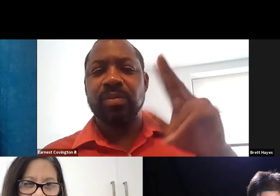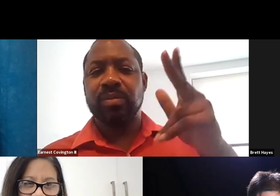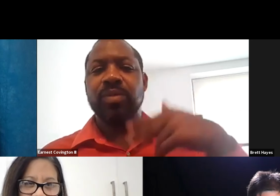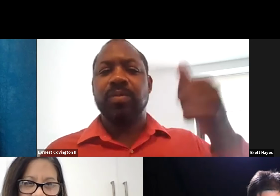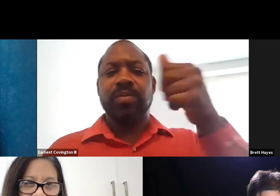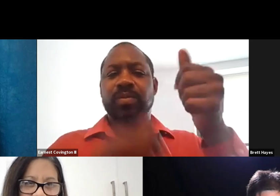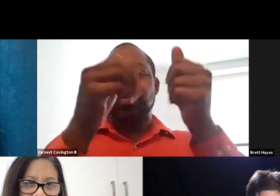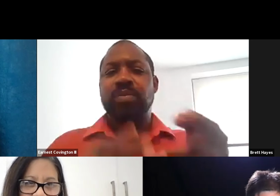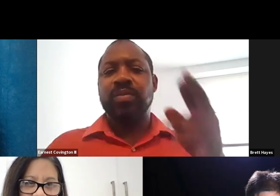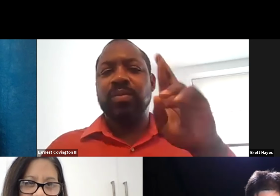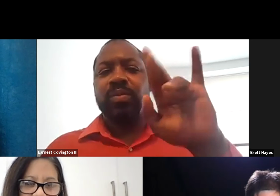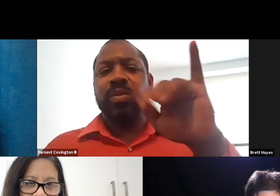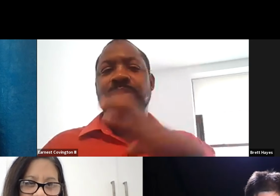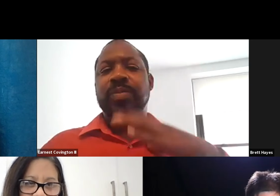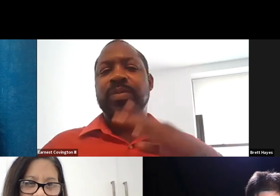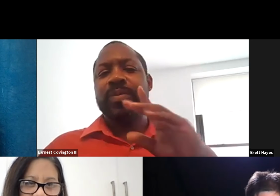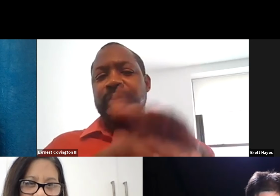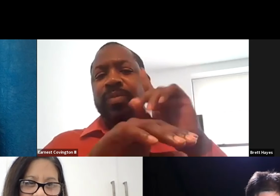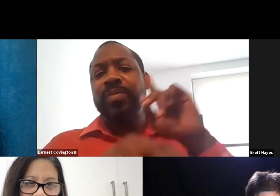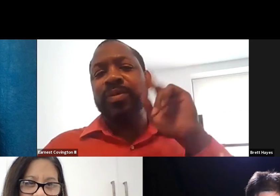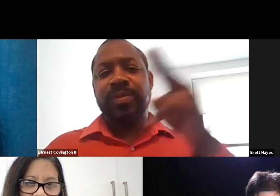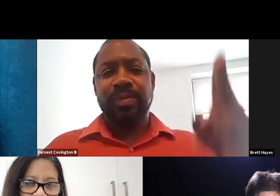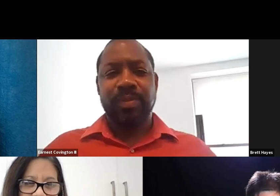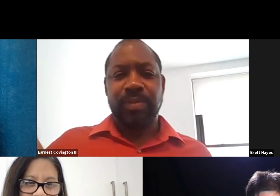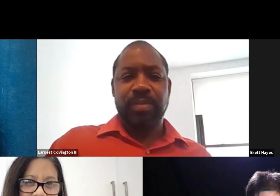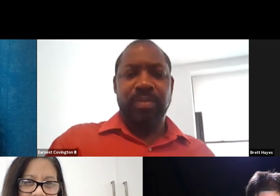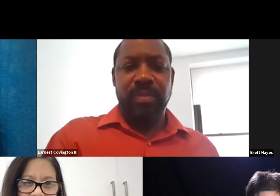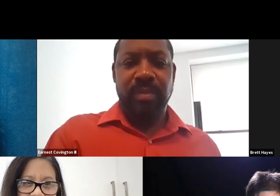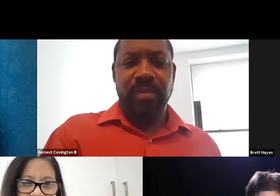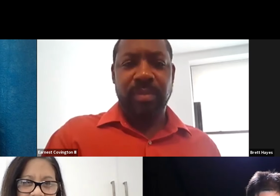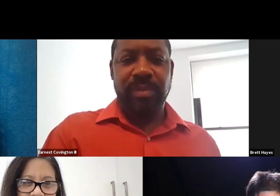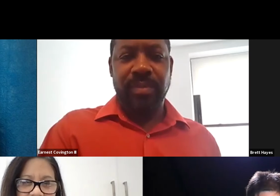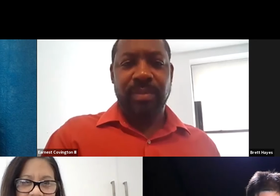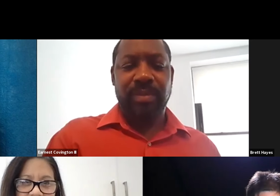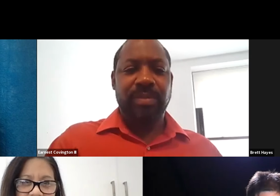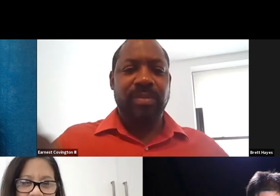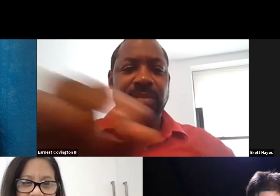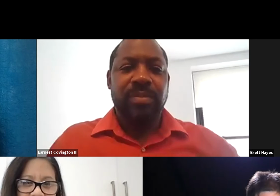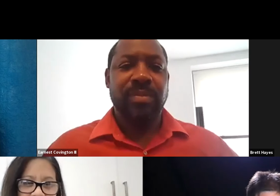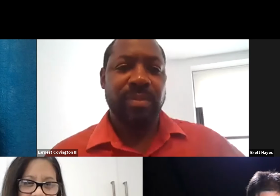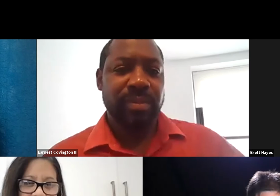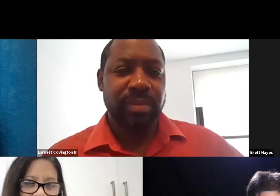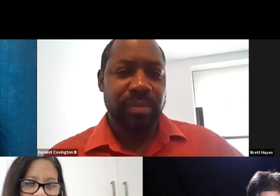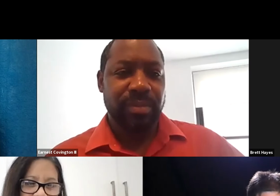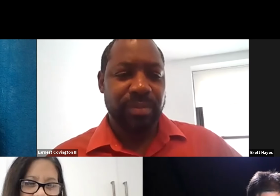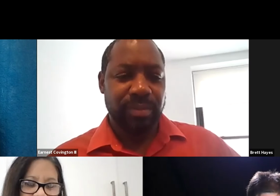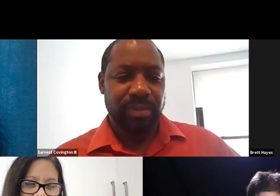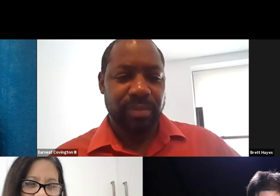Oh, I am Ernest Covington III. I'm the executive director of the Rhode Island Commission on the Deaf and Hard of